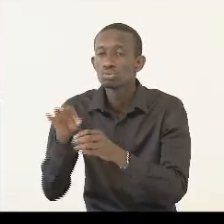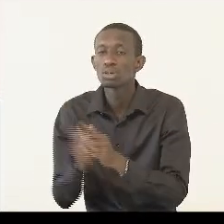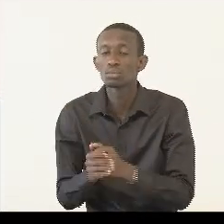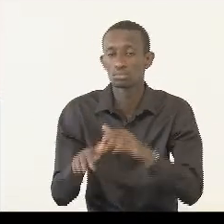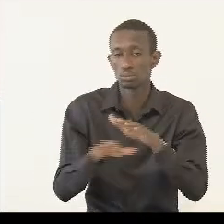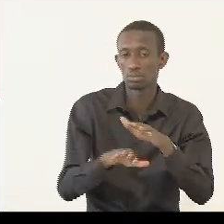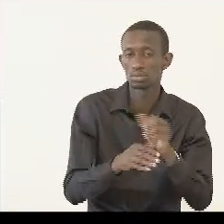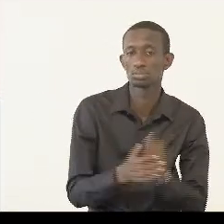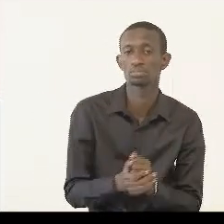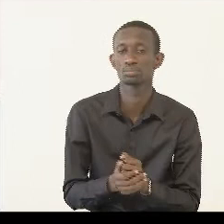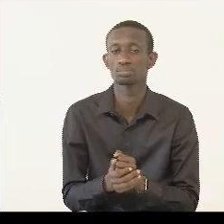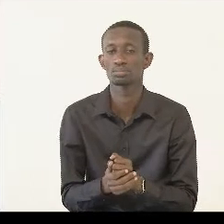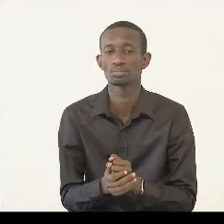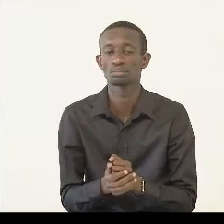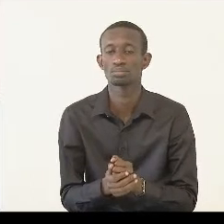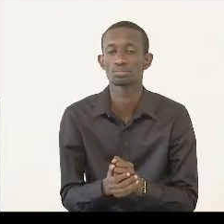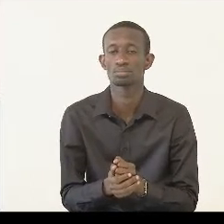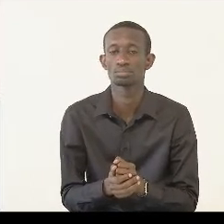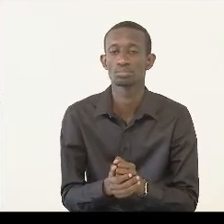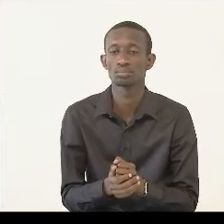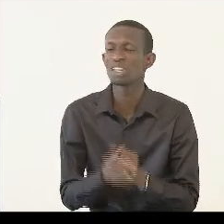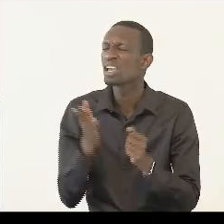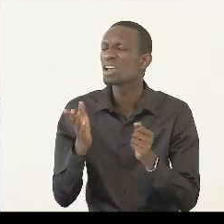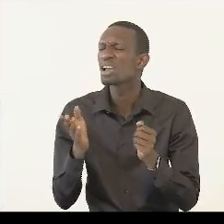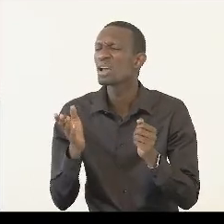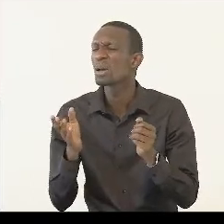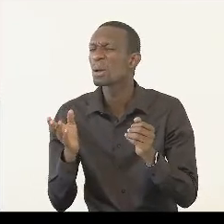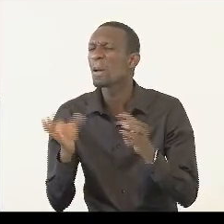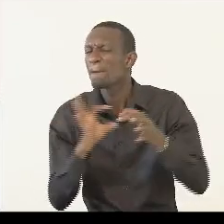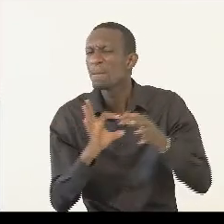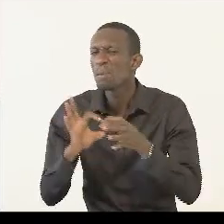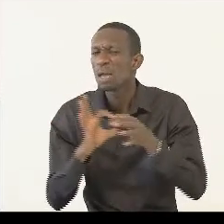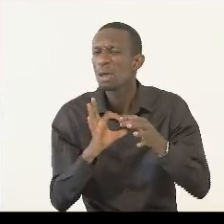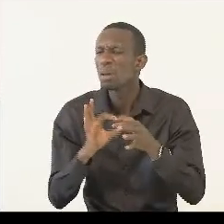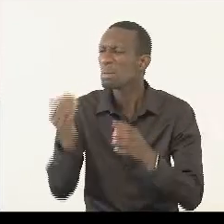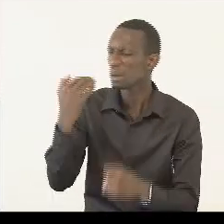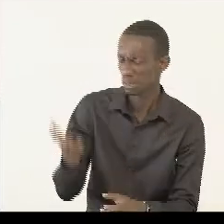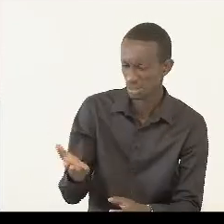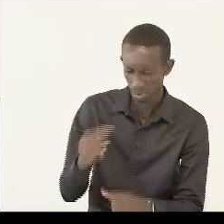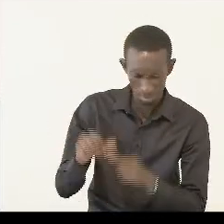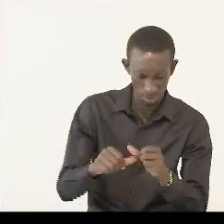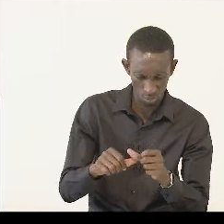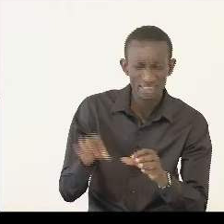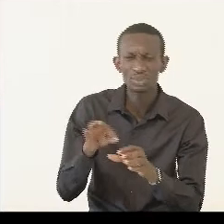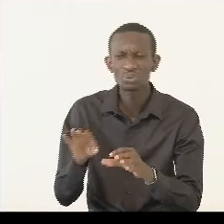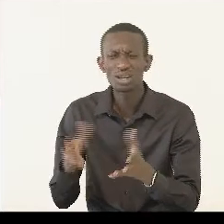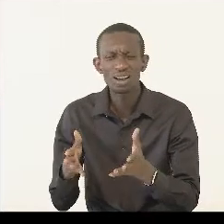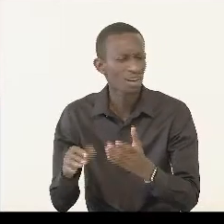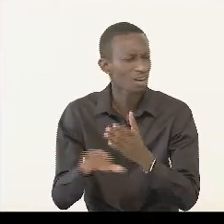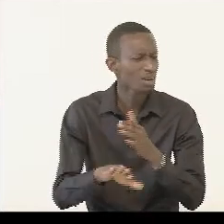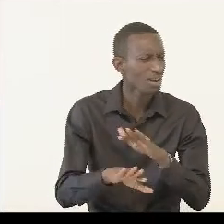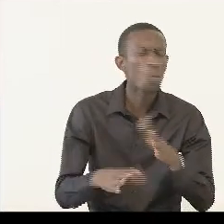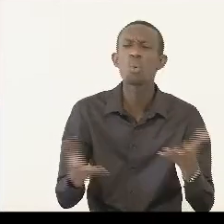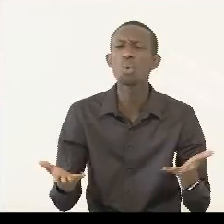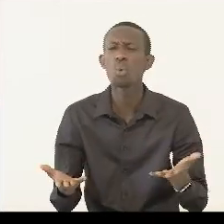and a phosphate. So is the connection they're asking me about a sugar and a phosphate or a base and another base? And they're